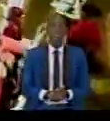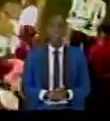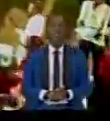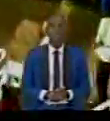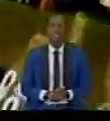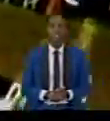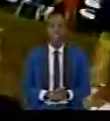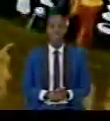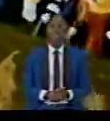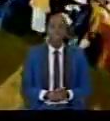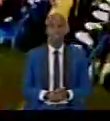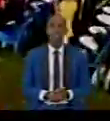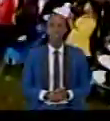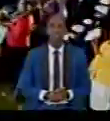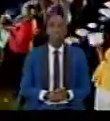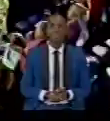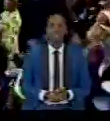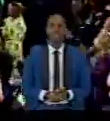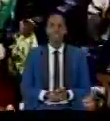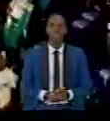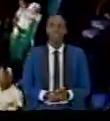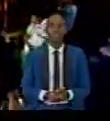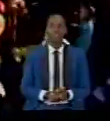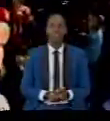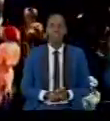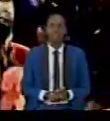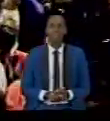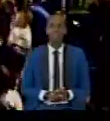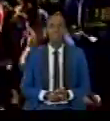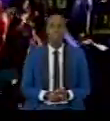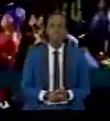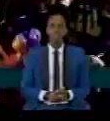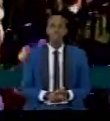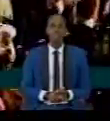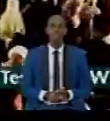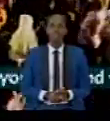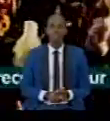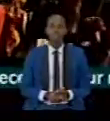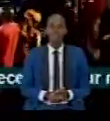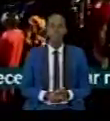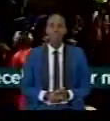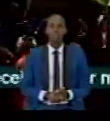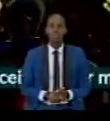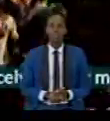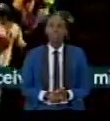Realization of your expectation. It is all, if you want to clap, clap properly.